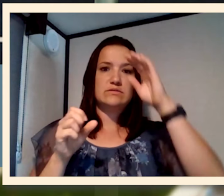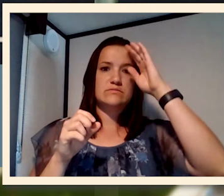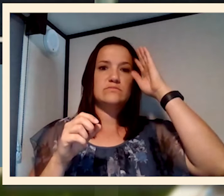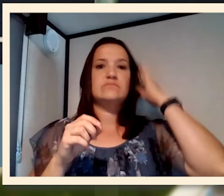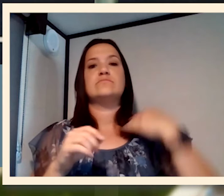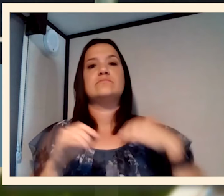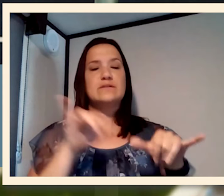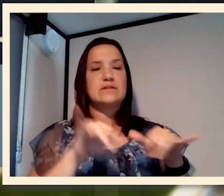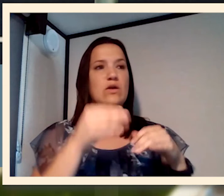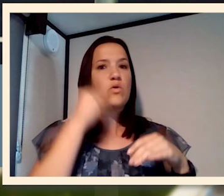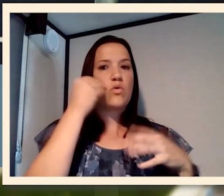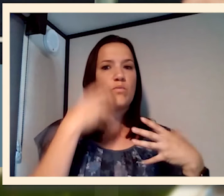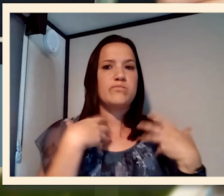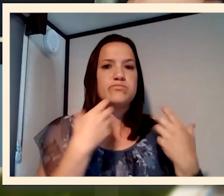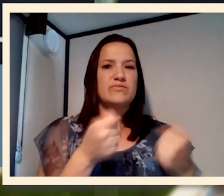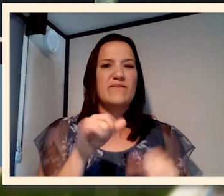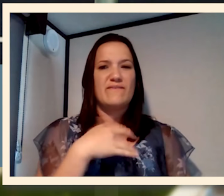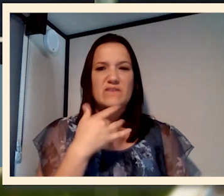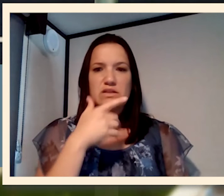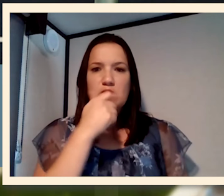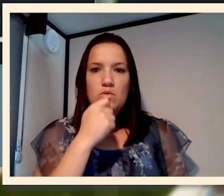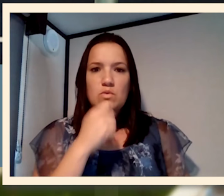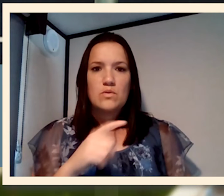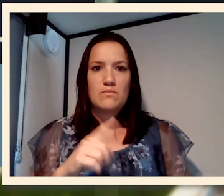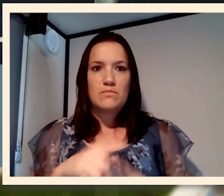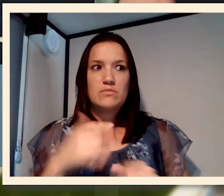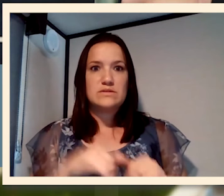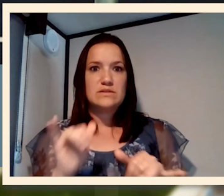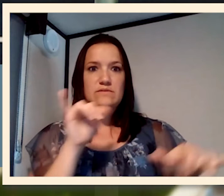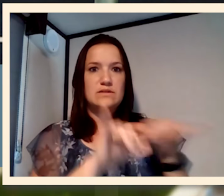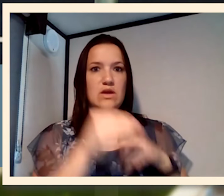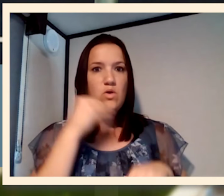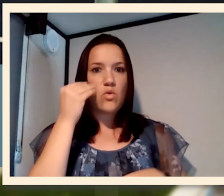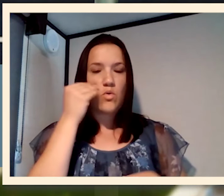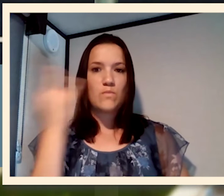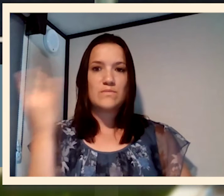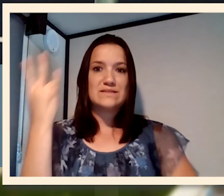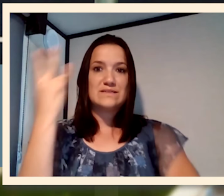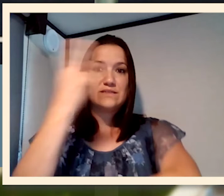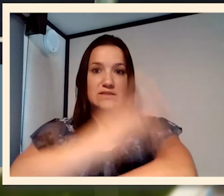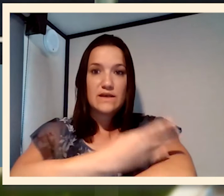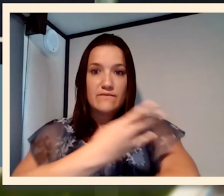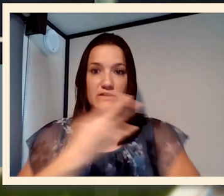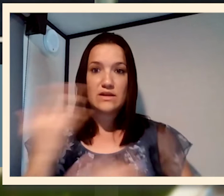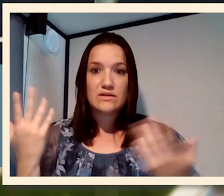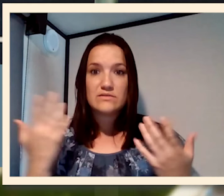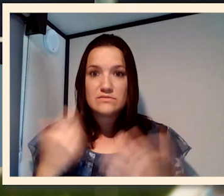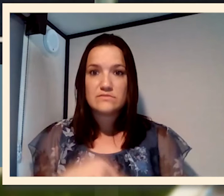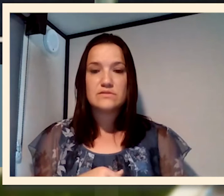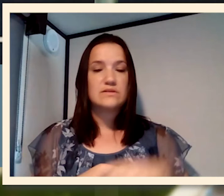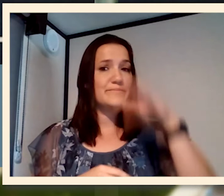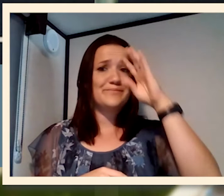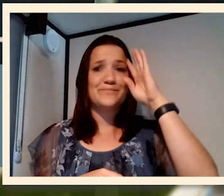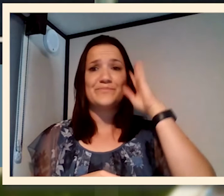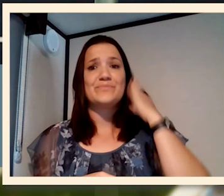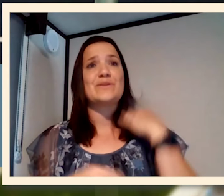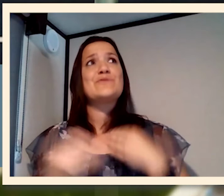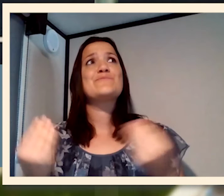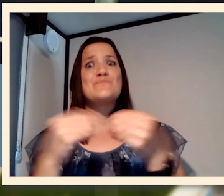have mild symptoms and they recover nicely at home and it feels just like a cold, we have to quarantine them for